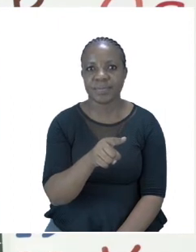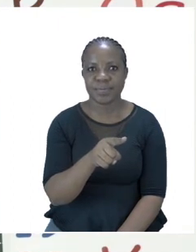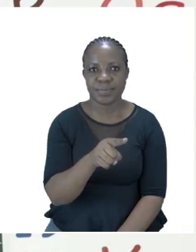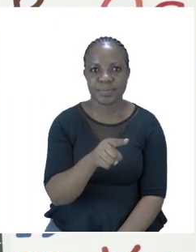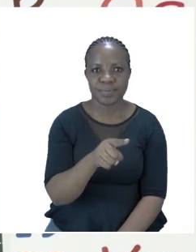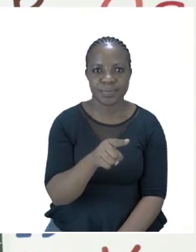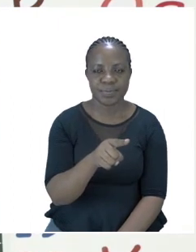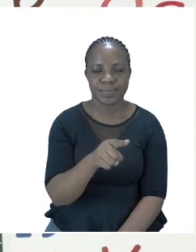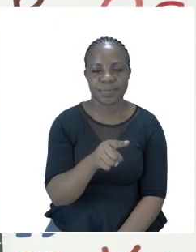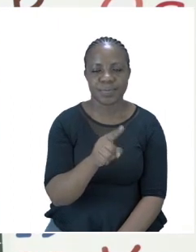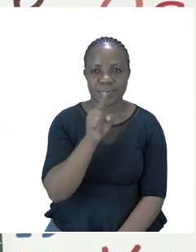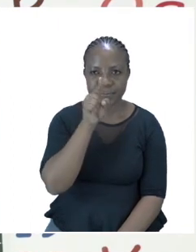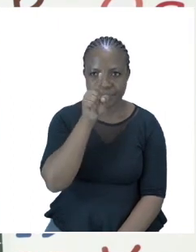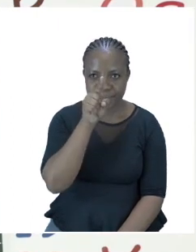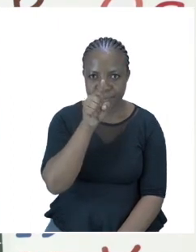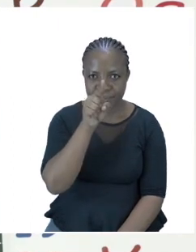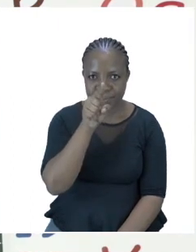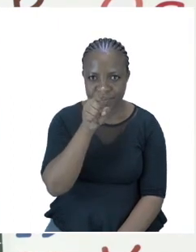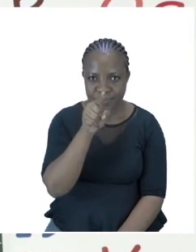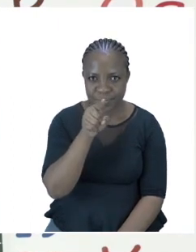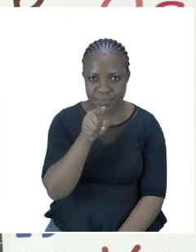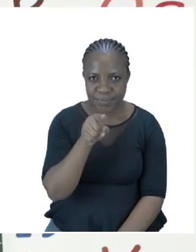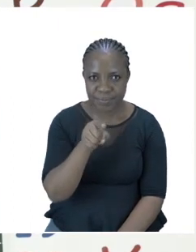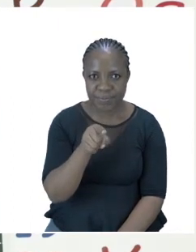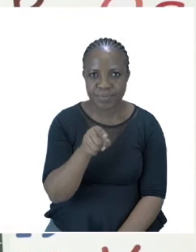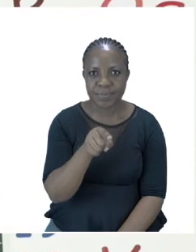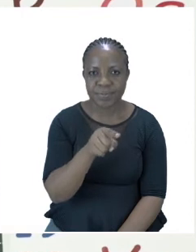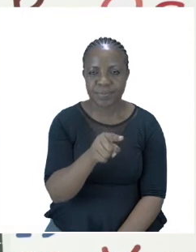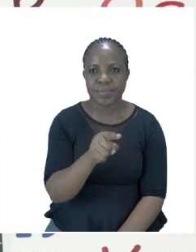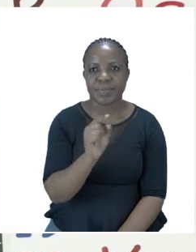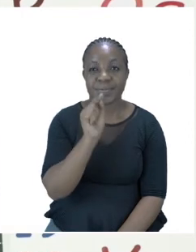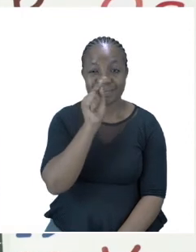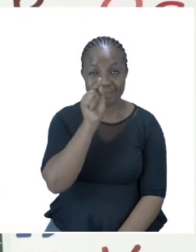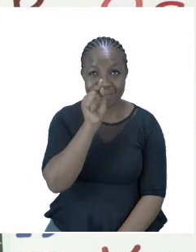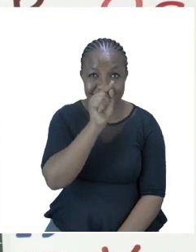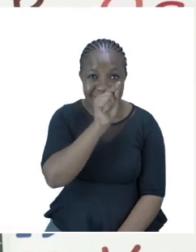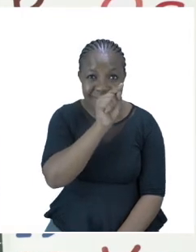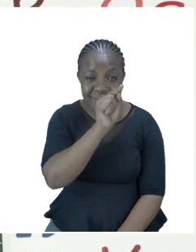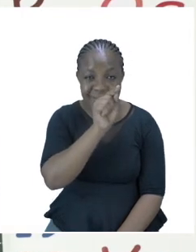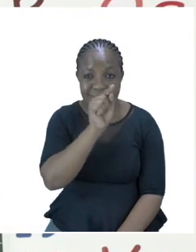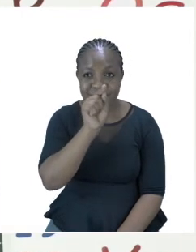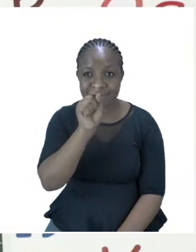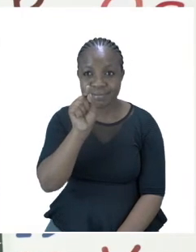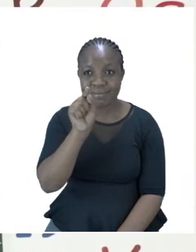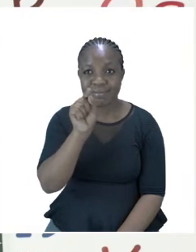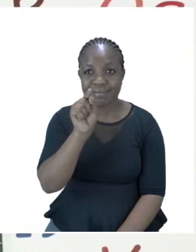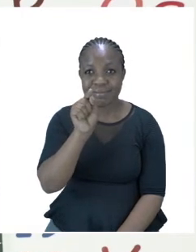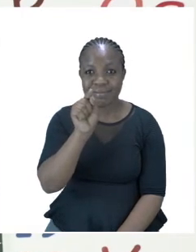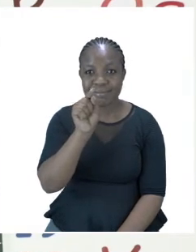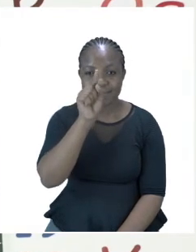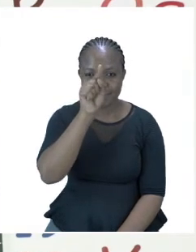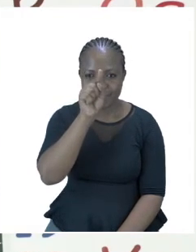we go down and round. And he has a cap on because it is